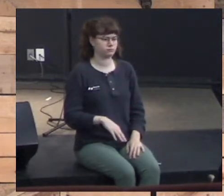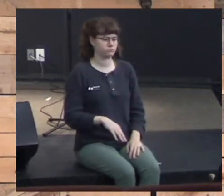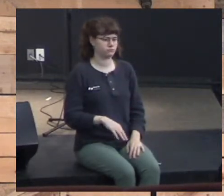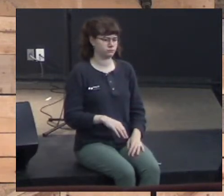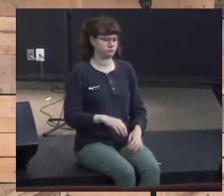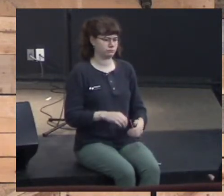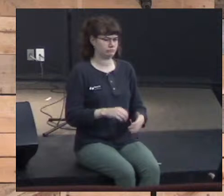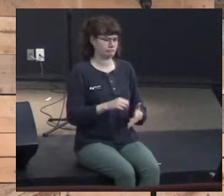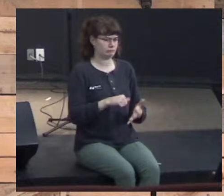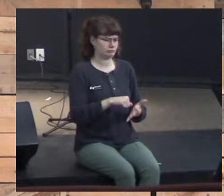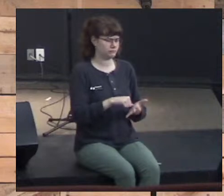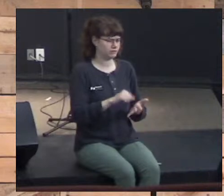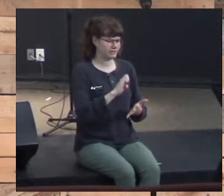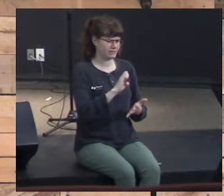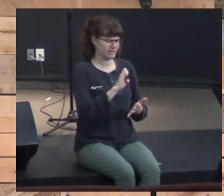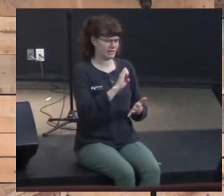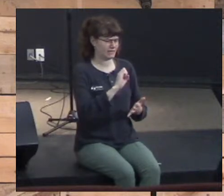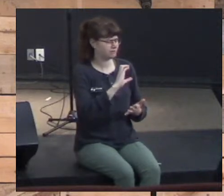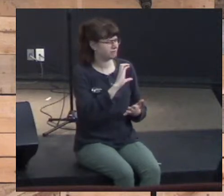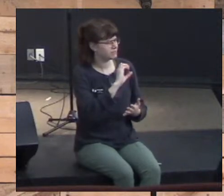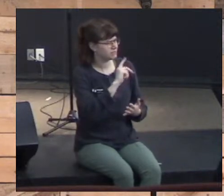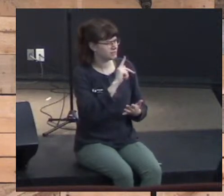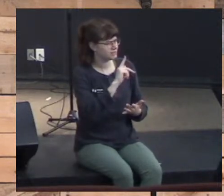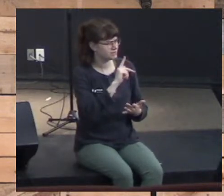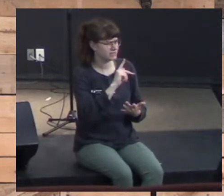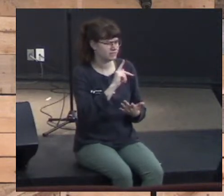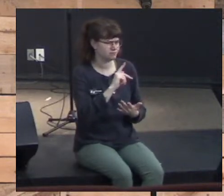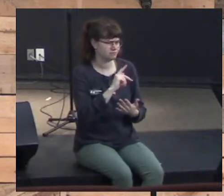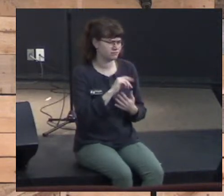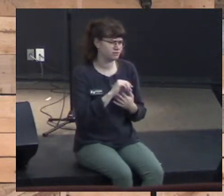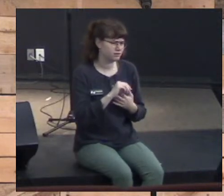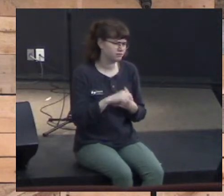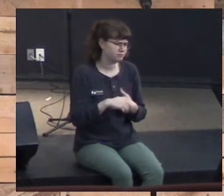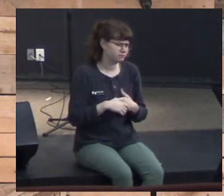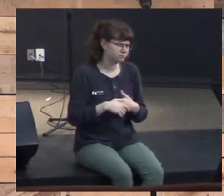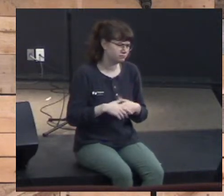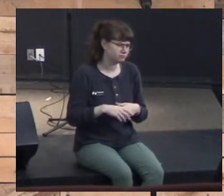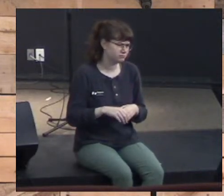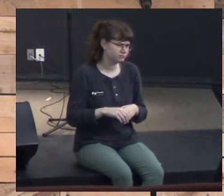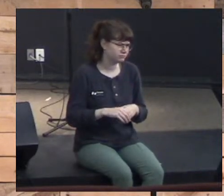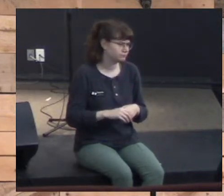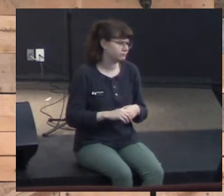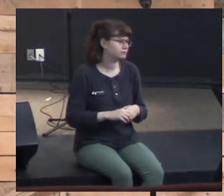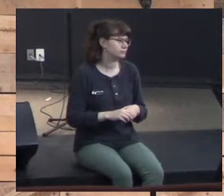there. A little different, but it's all from the Word, right?